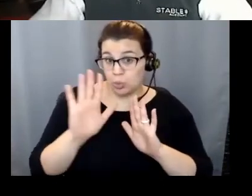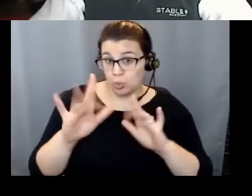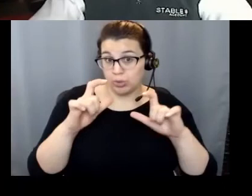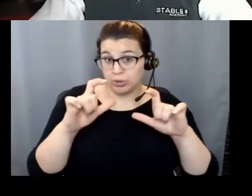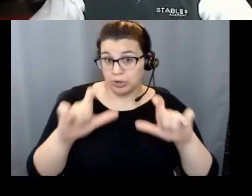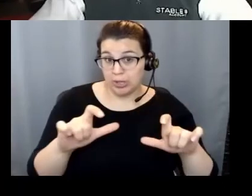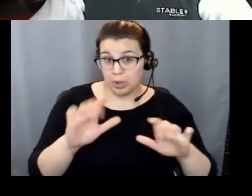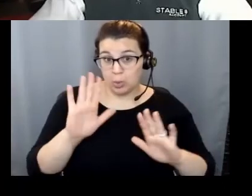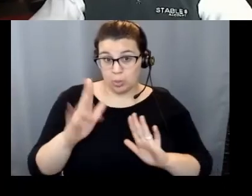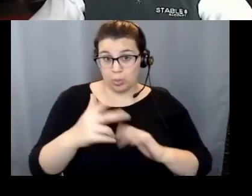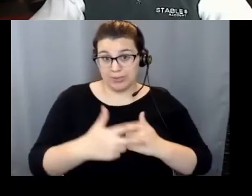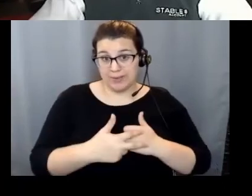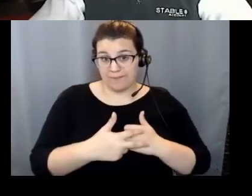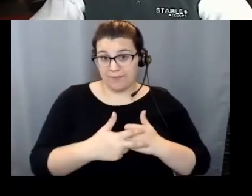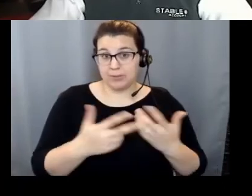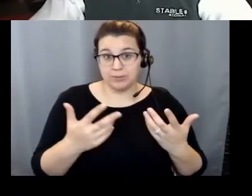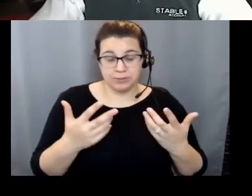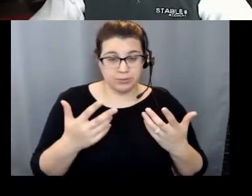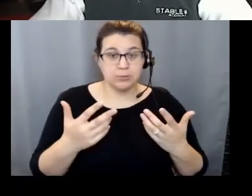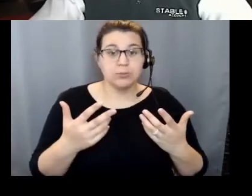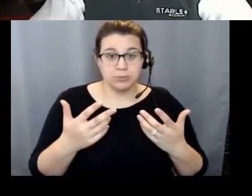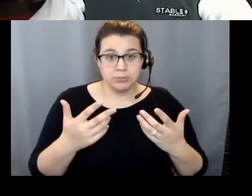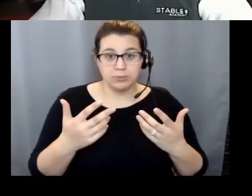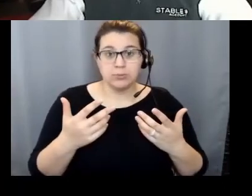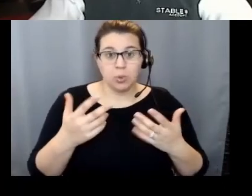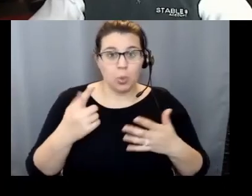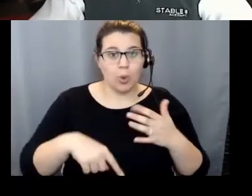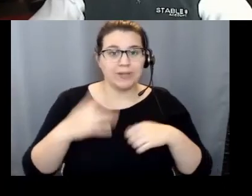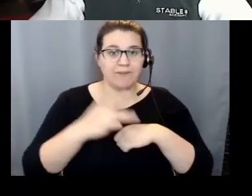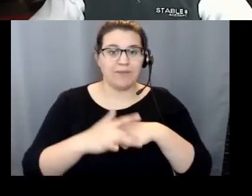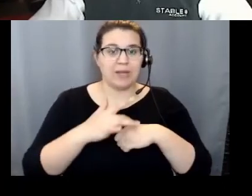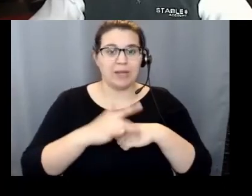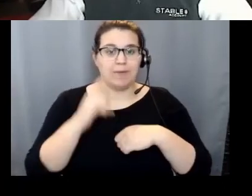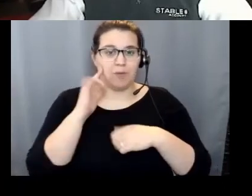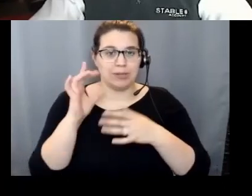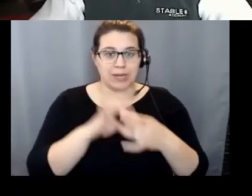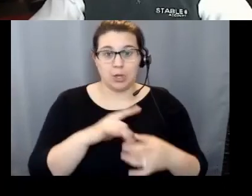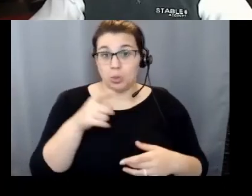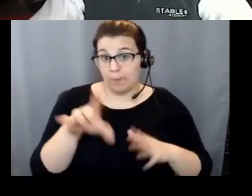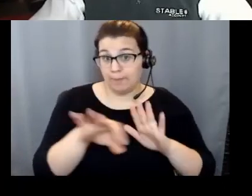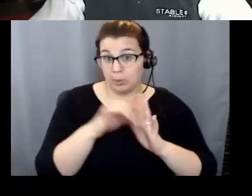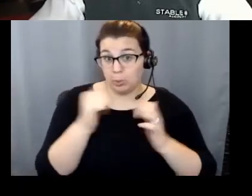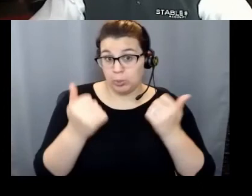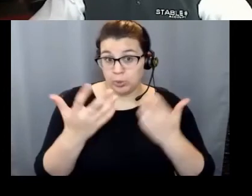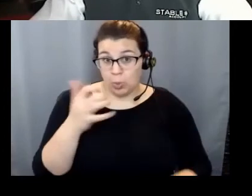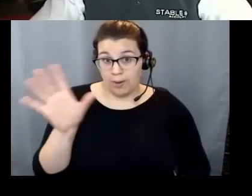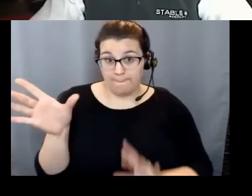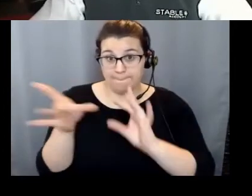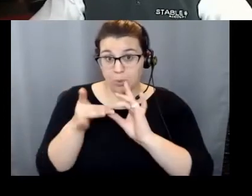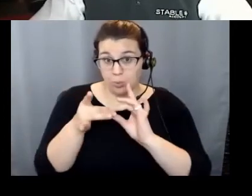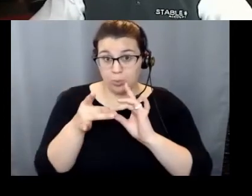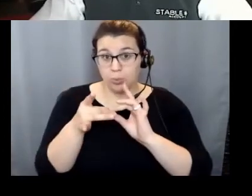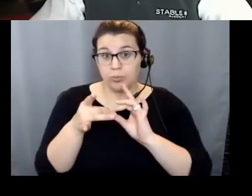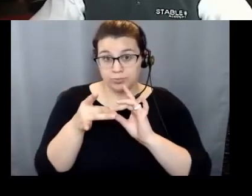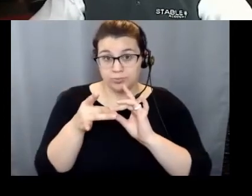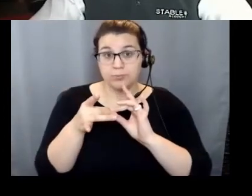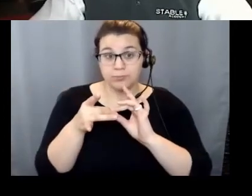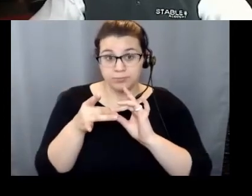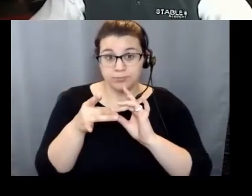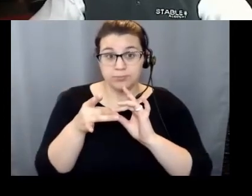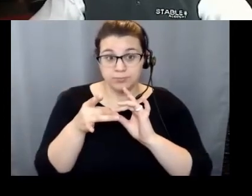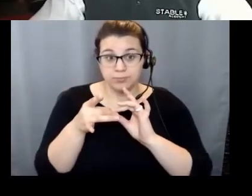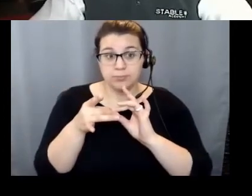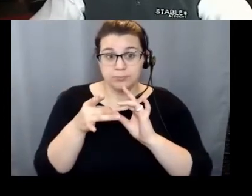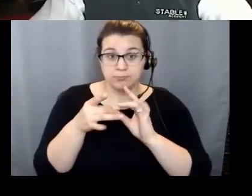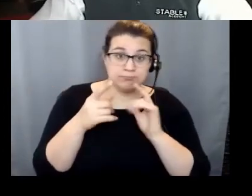savings, whatever accounts that you have that can be attached. You just simply select which account that it is that you want to attach, a checking account, a